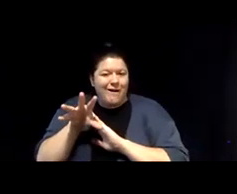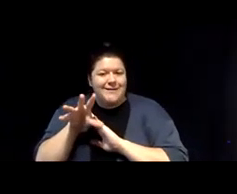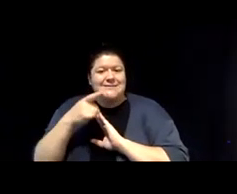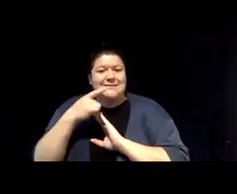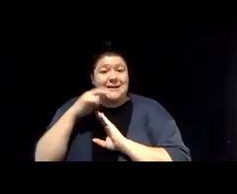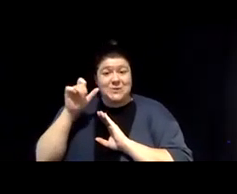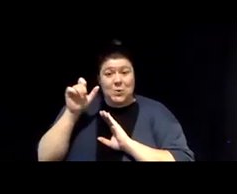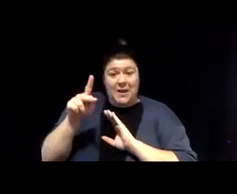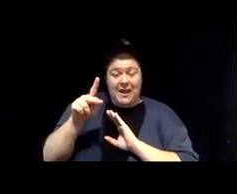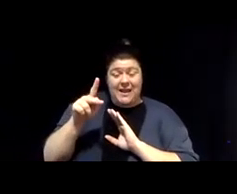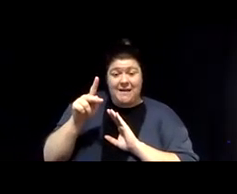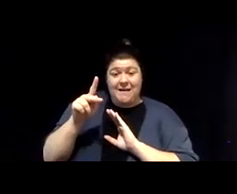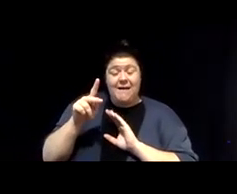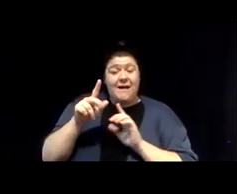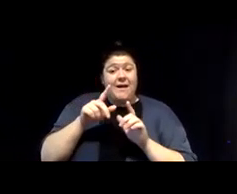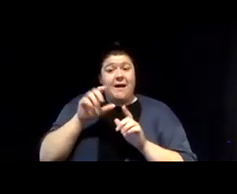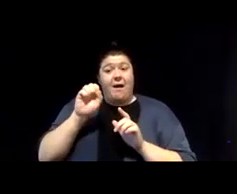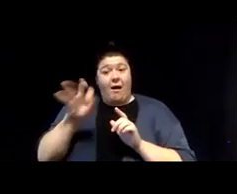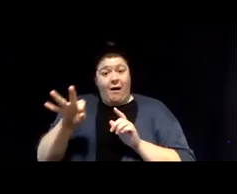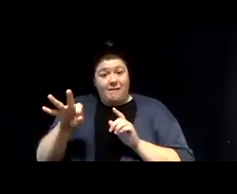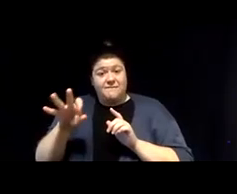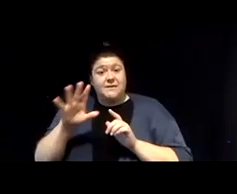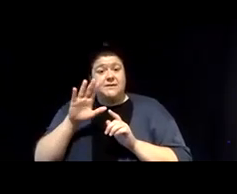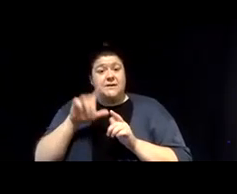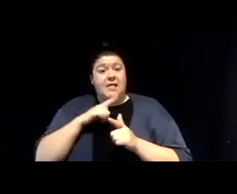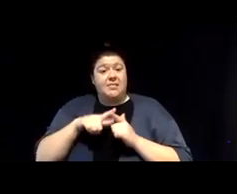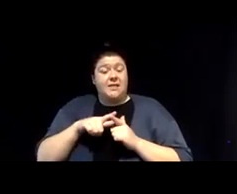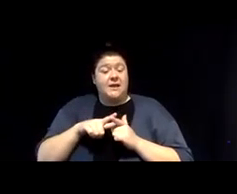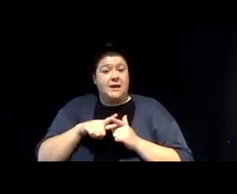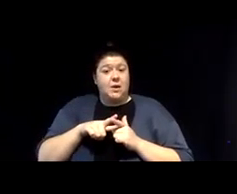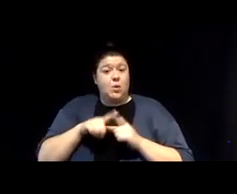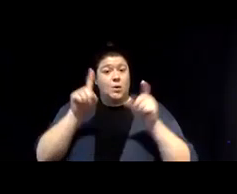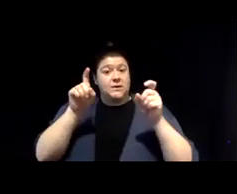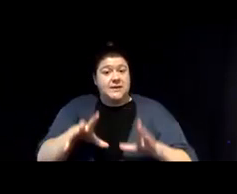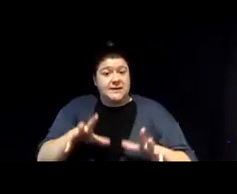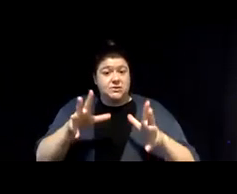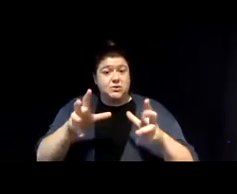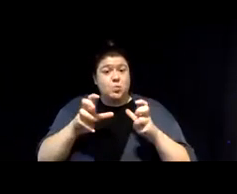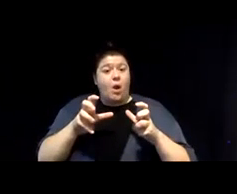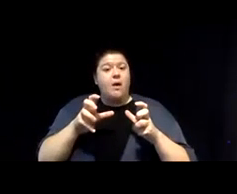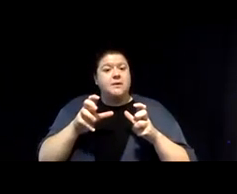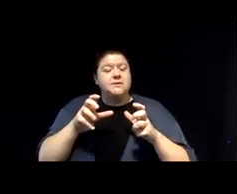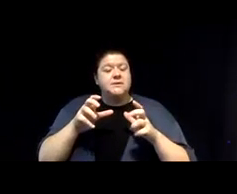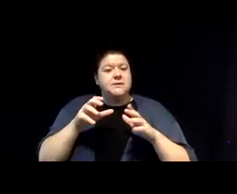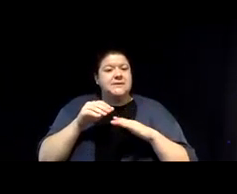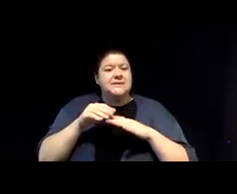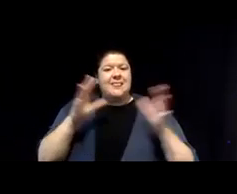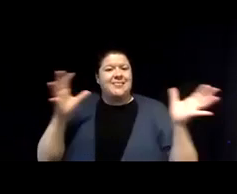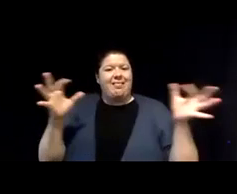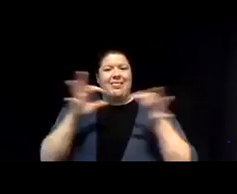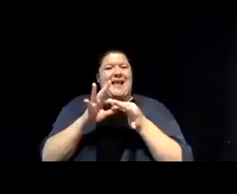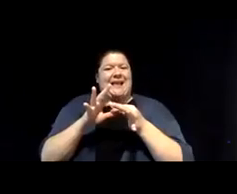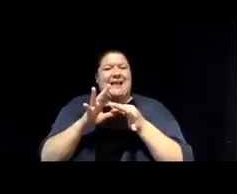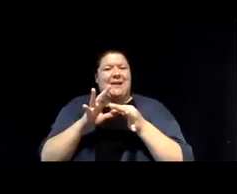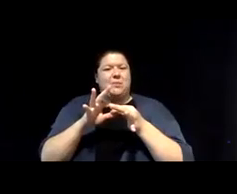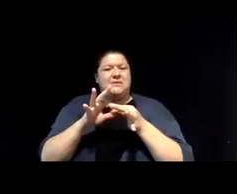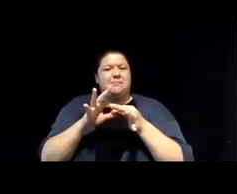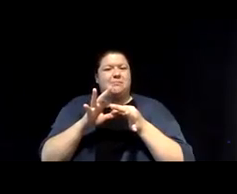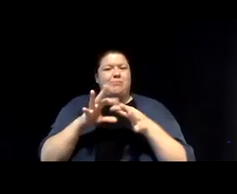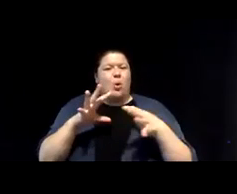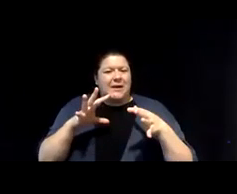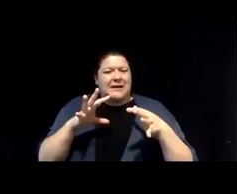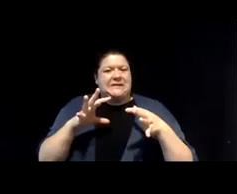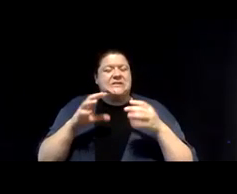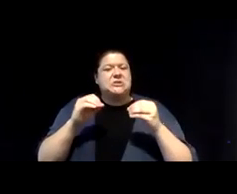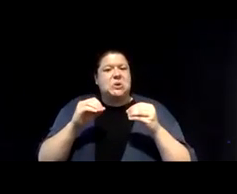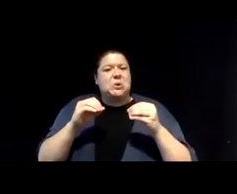shutting off. And the other one, it says, okay, what test do you want to administer? There was some sort of break in the link between the program that administers the test